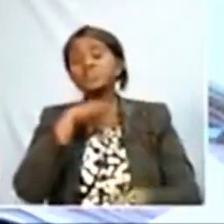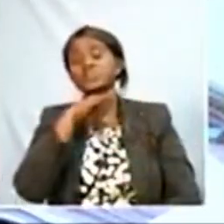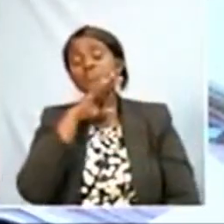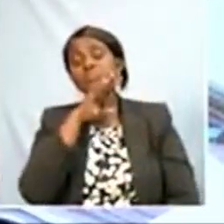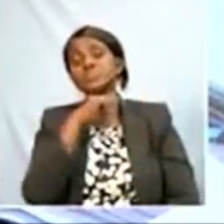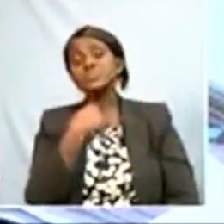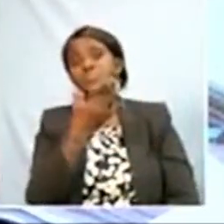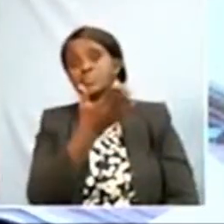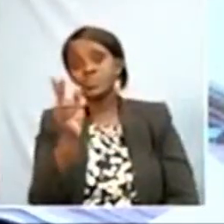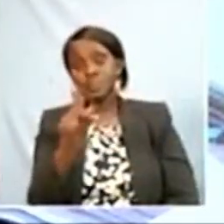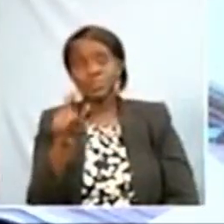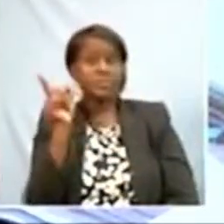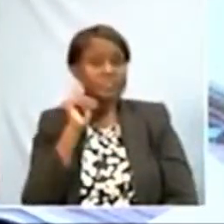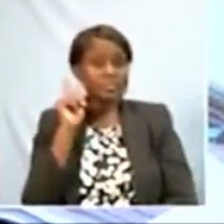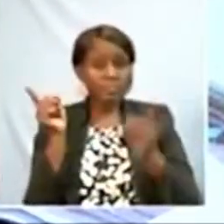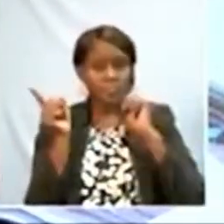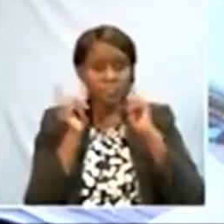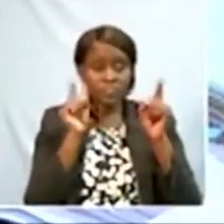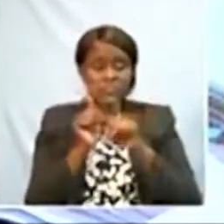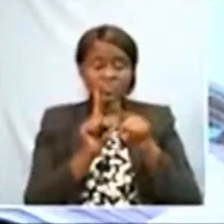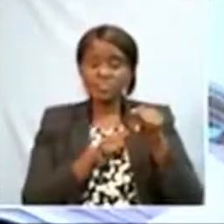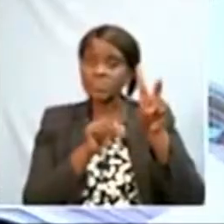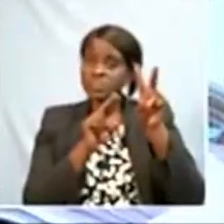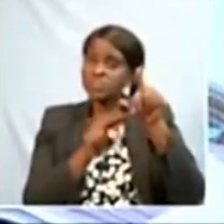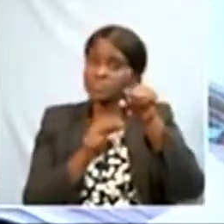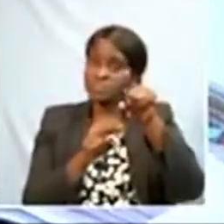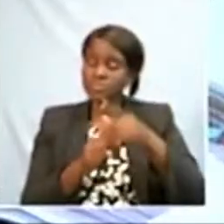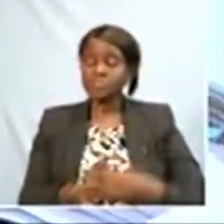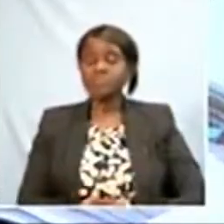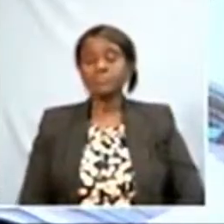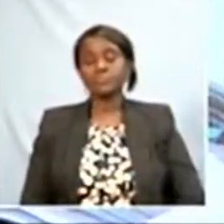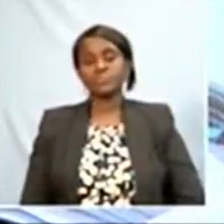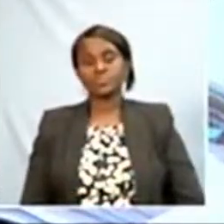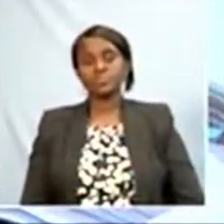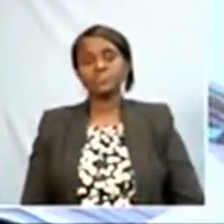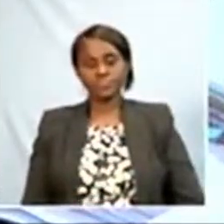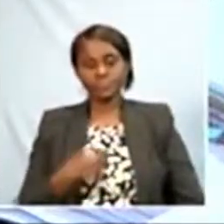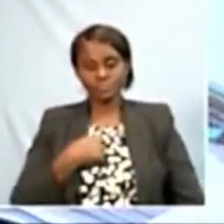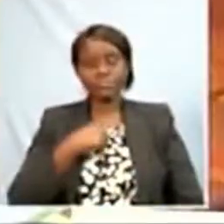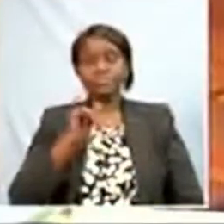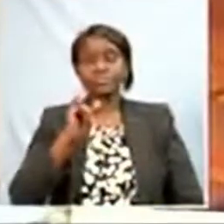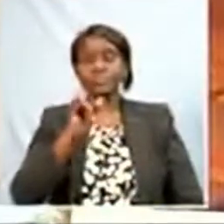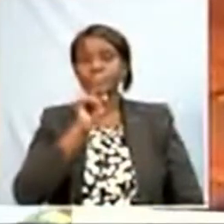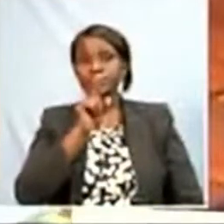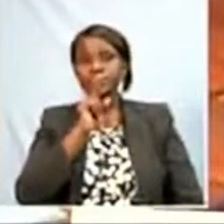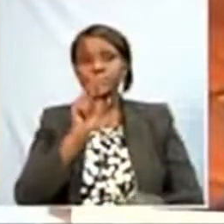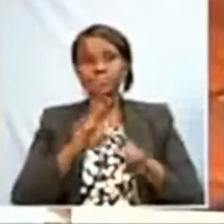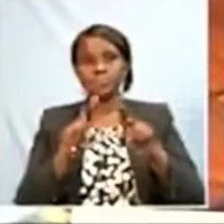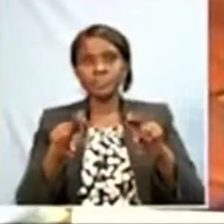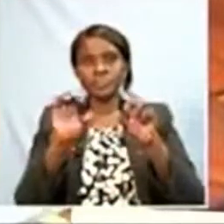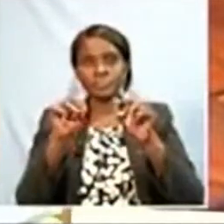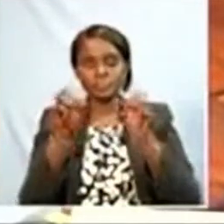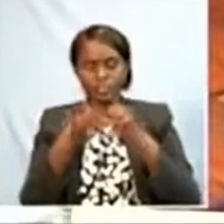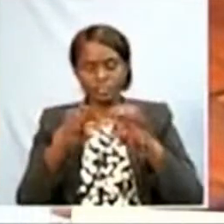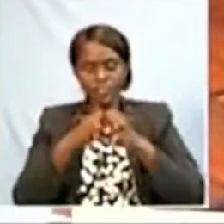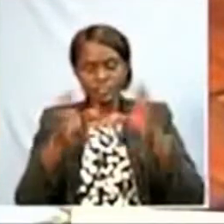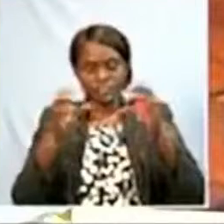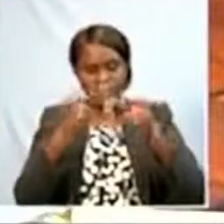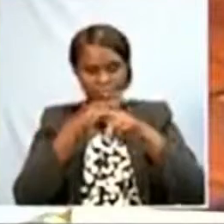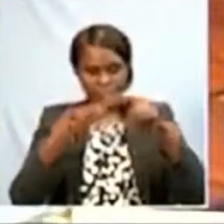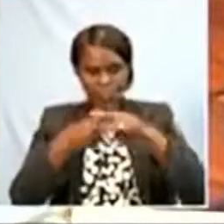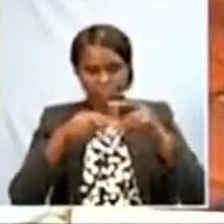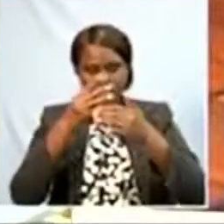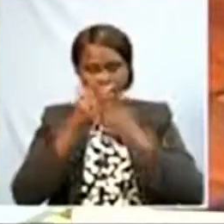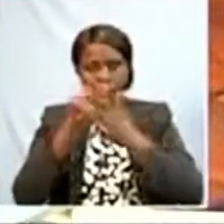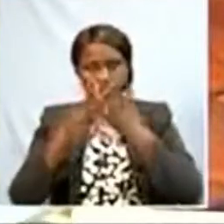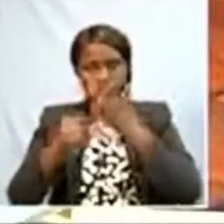desks. The people of MBALA are listening and watching. I can confidently say so, Chair. Okay. Because even the classroom blocks that